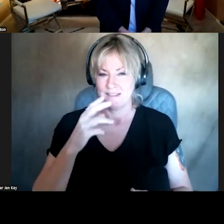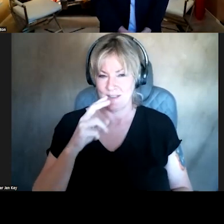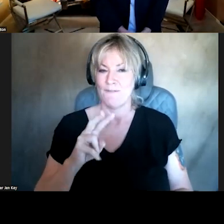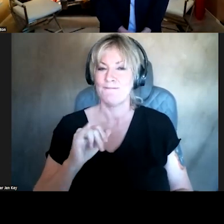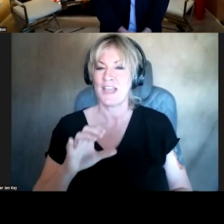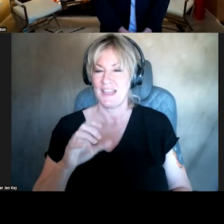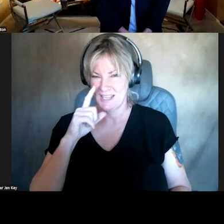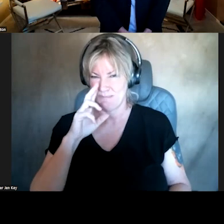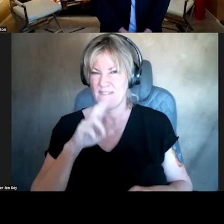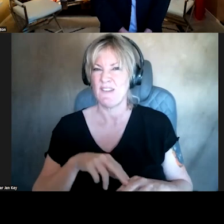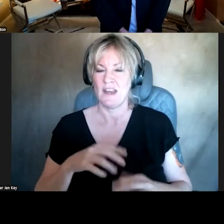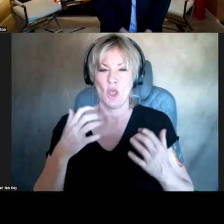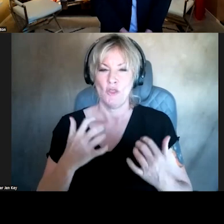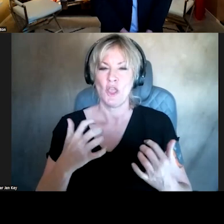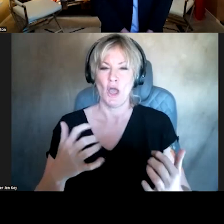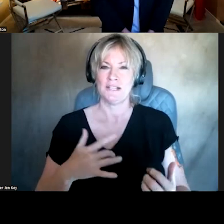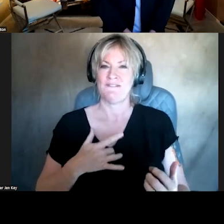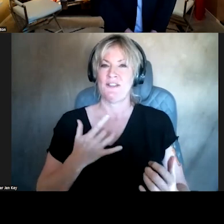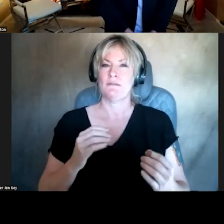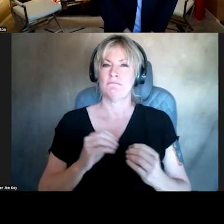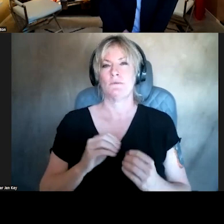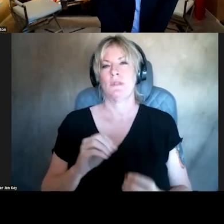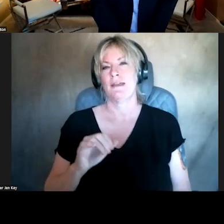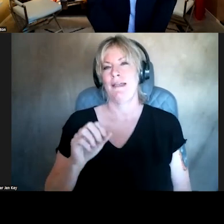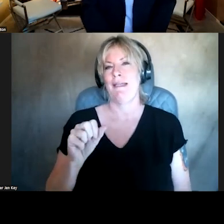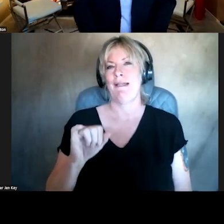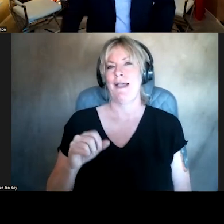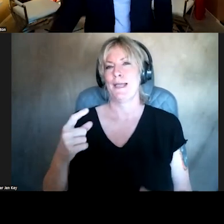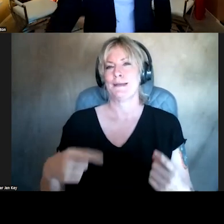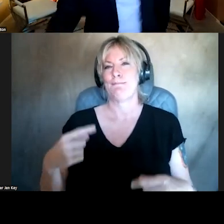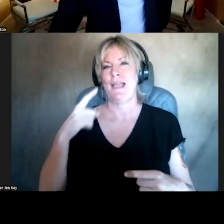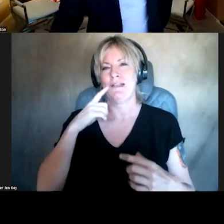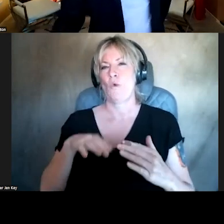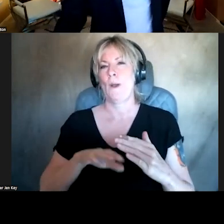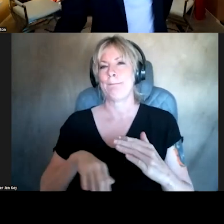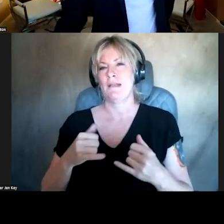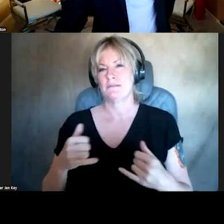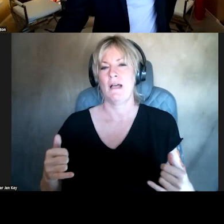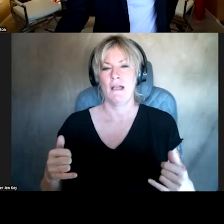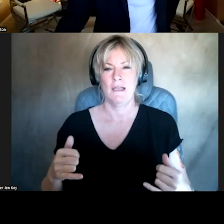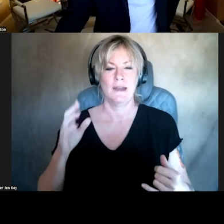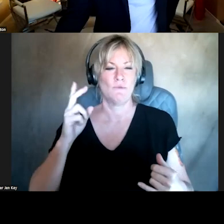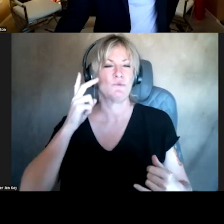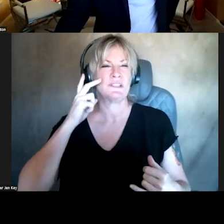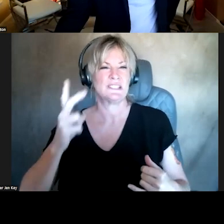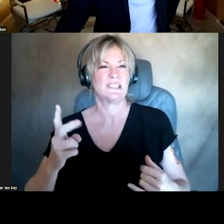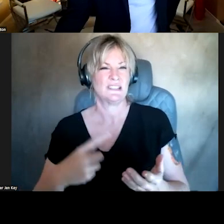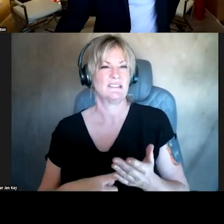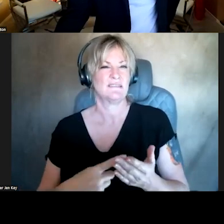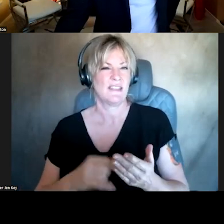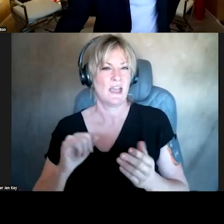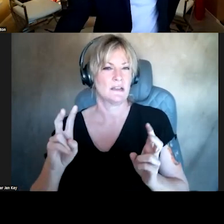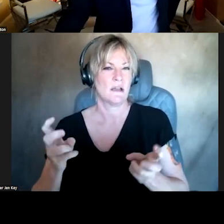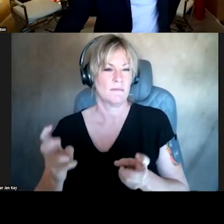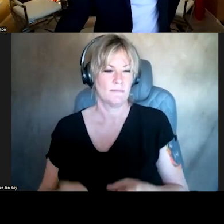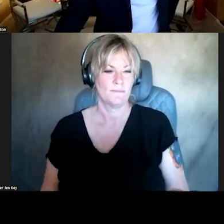this feels more like the AI debate in terms of the baseline. And we'll get into that topic as we get going